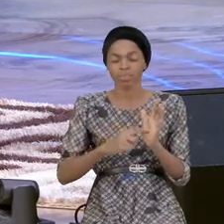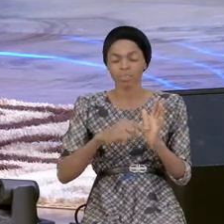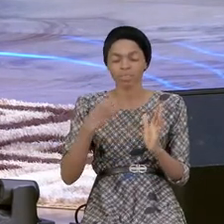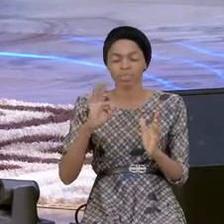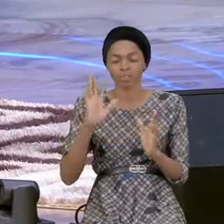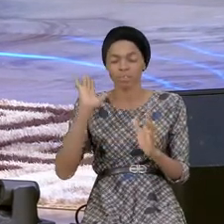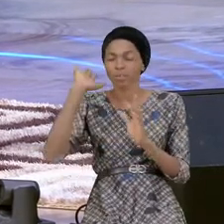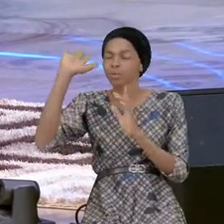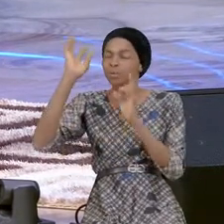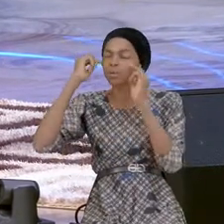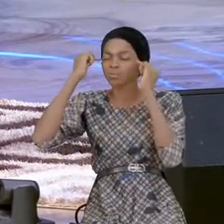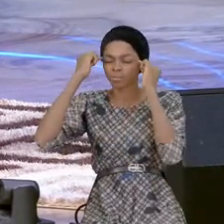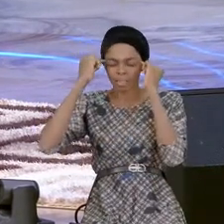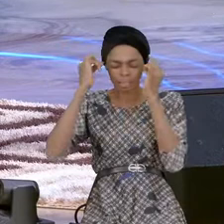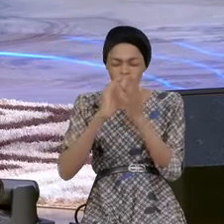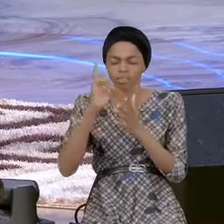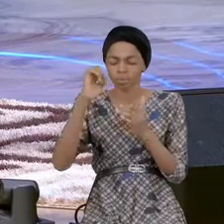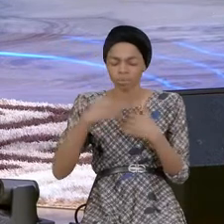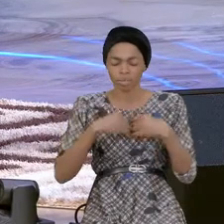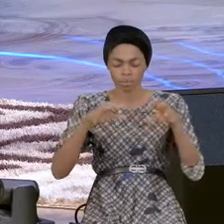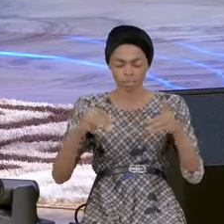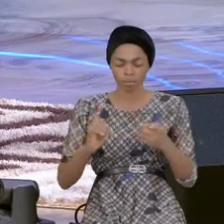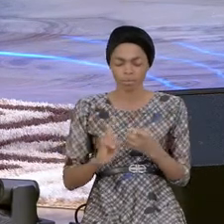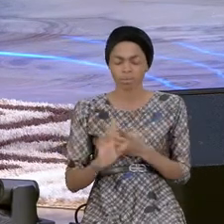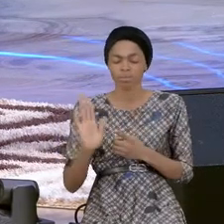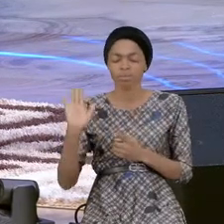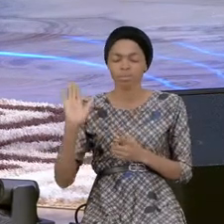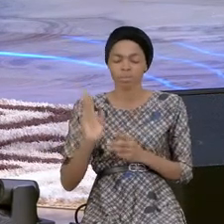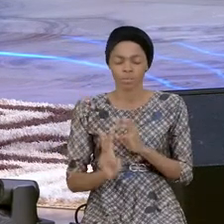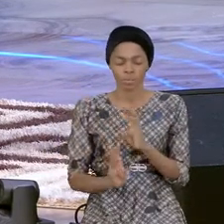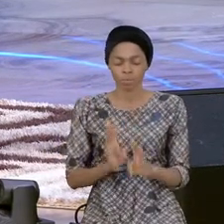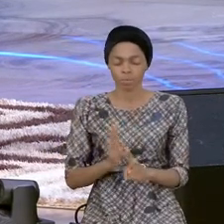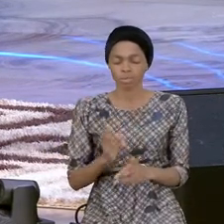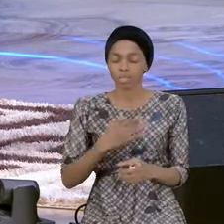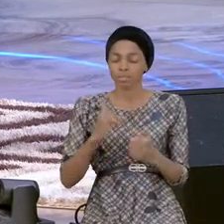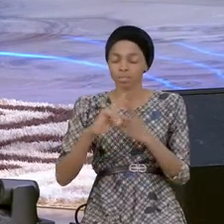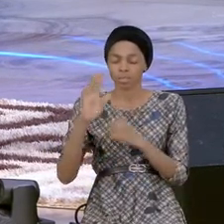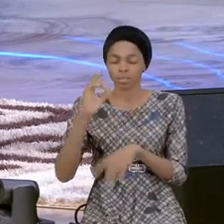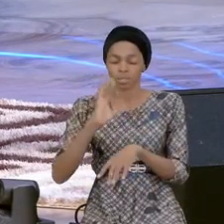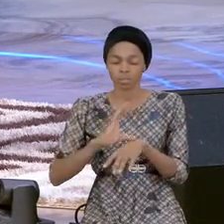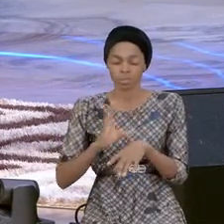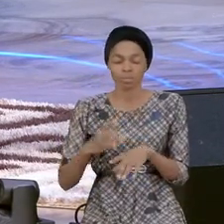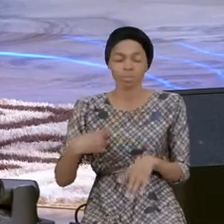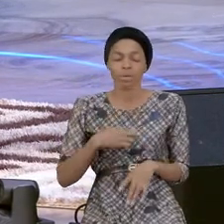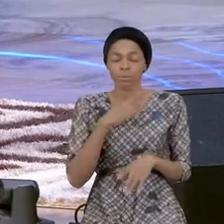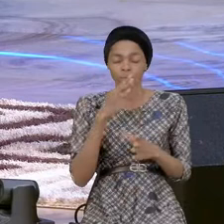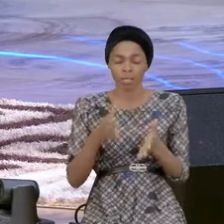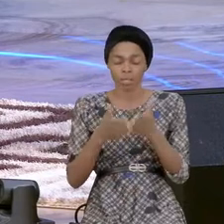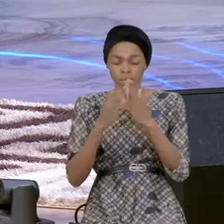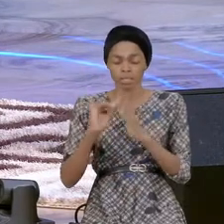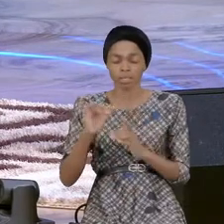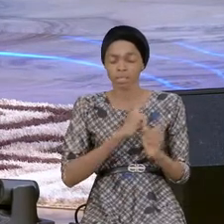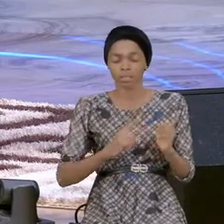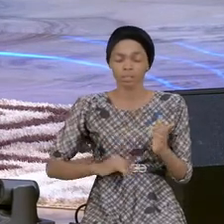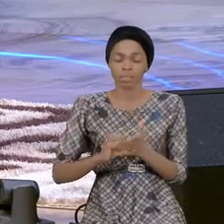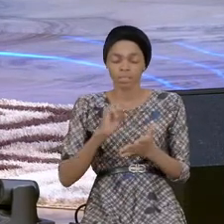mind that you have given to the world as well as to the church. We're asking, Lord, that this